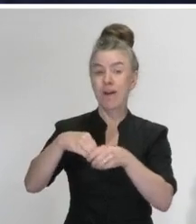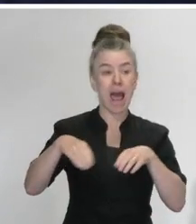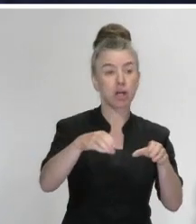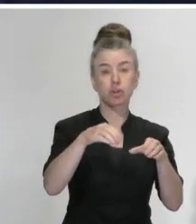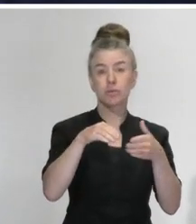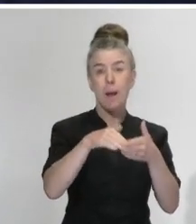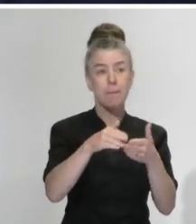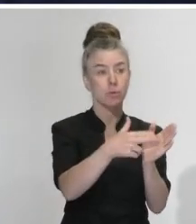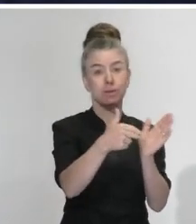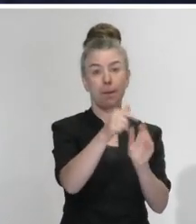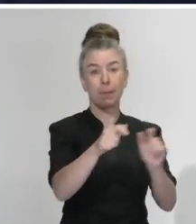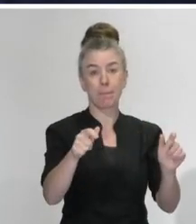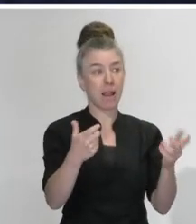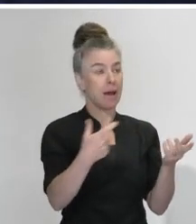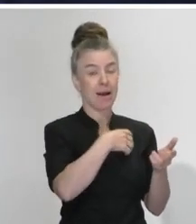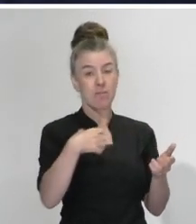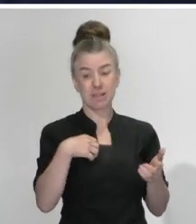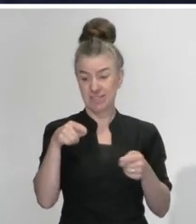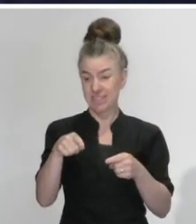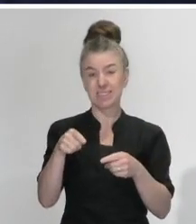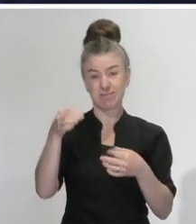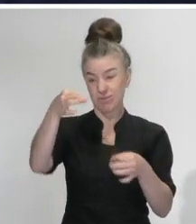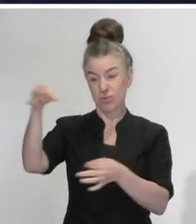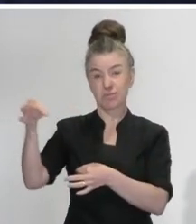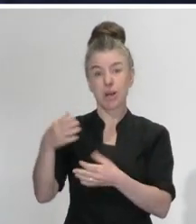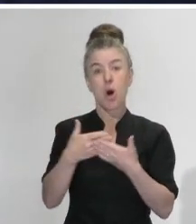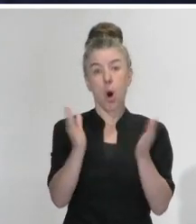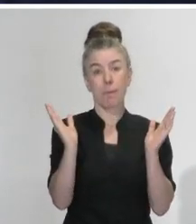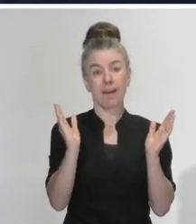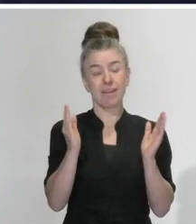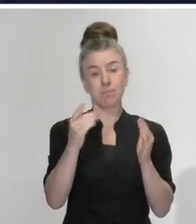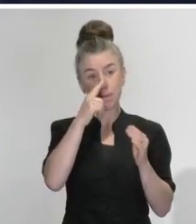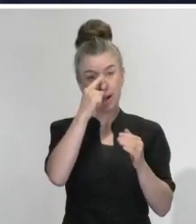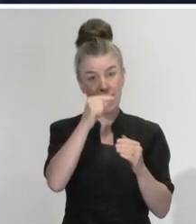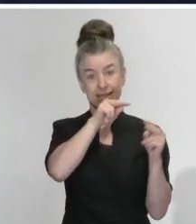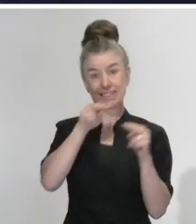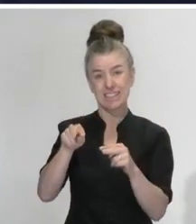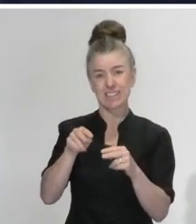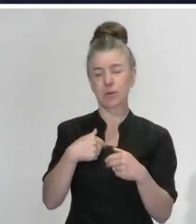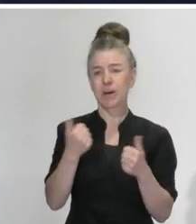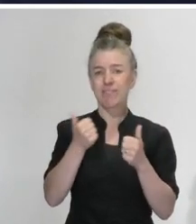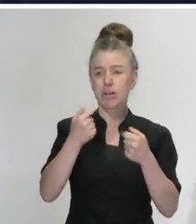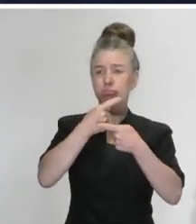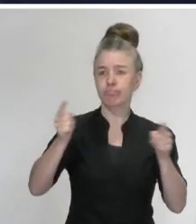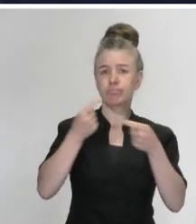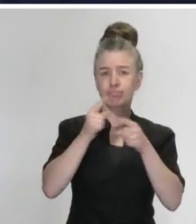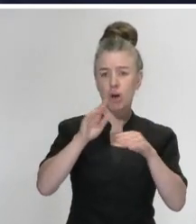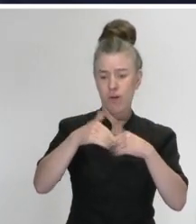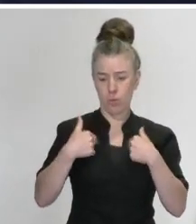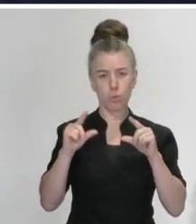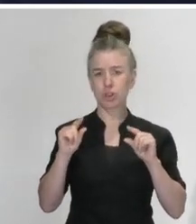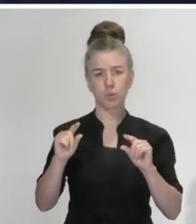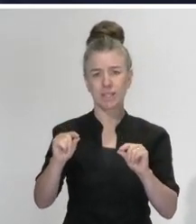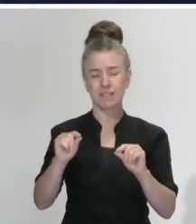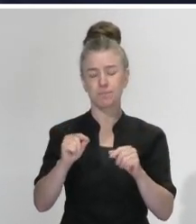be anything in this document that should surprise people. We've been open about what we're trying to achieve with the national response. The objectives